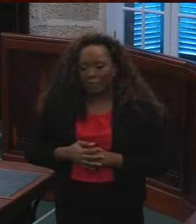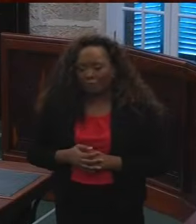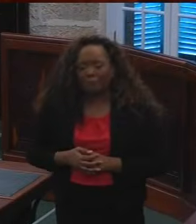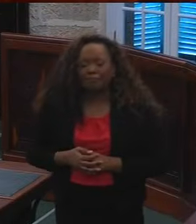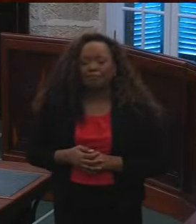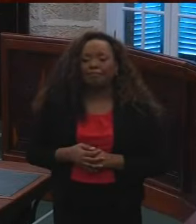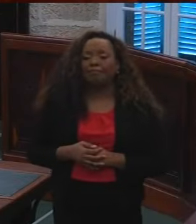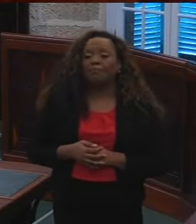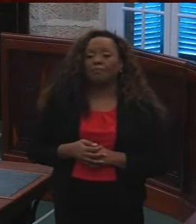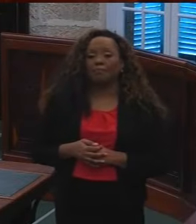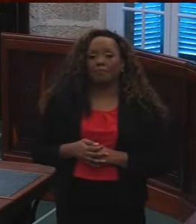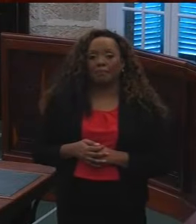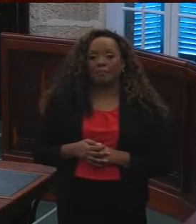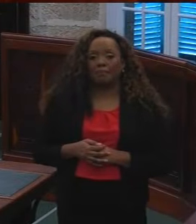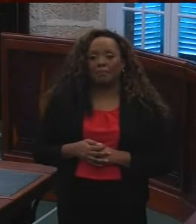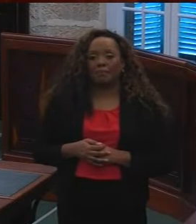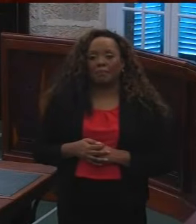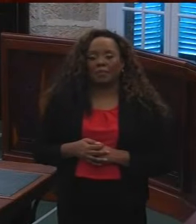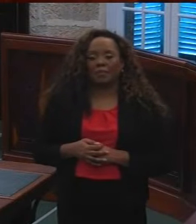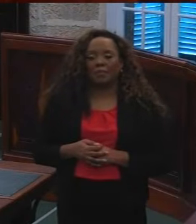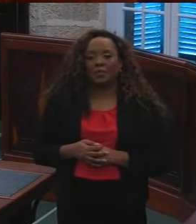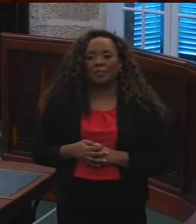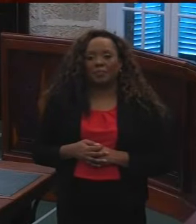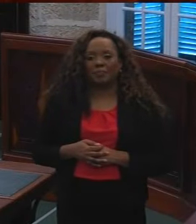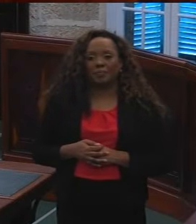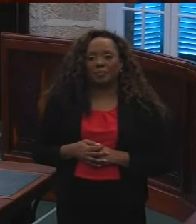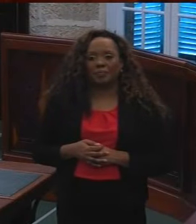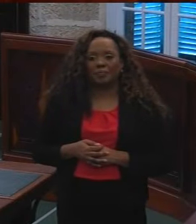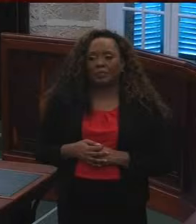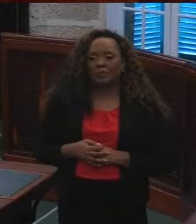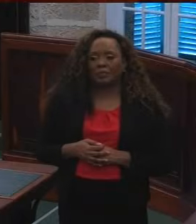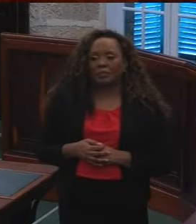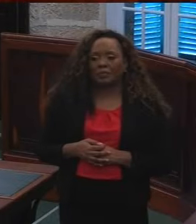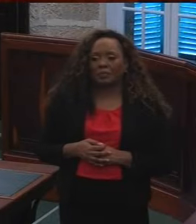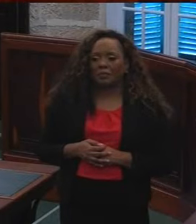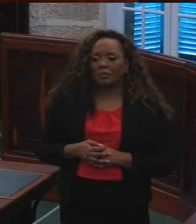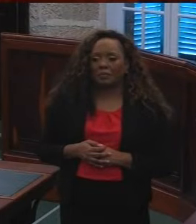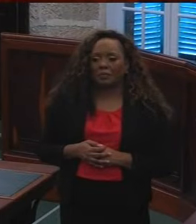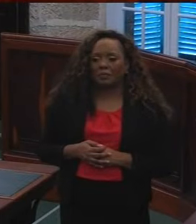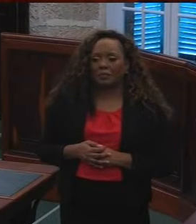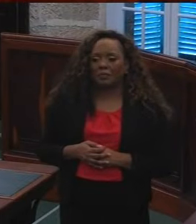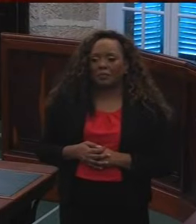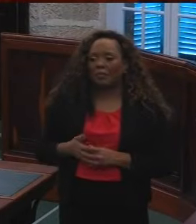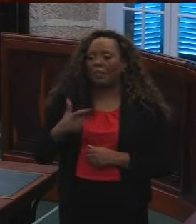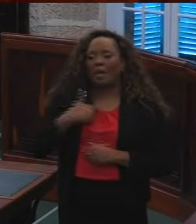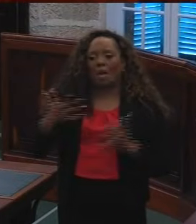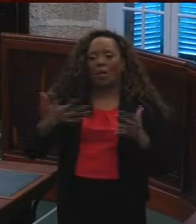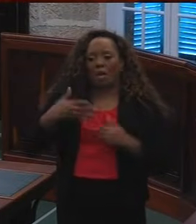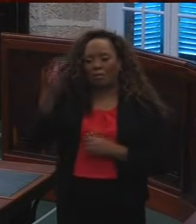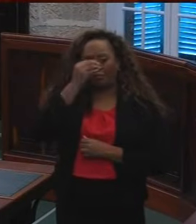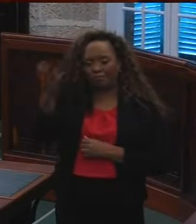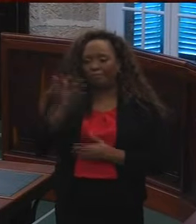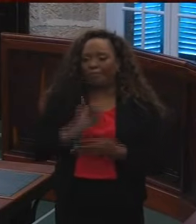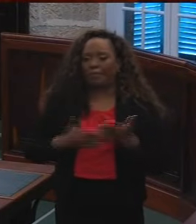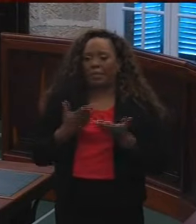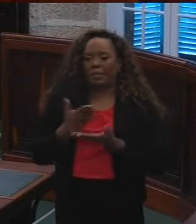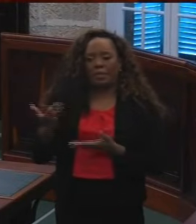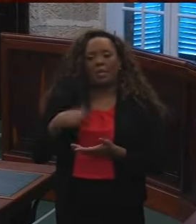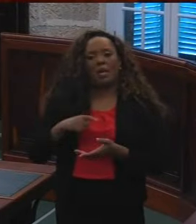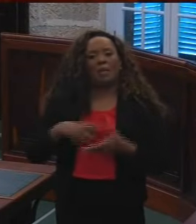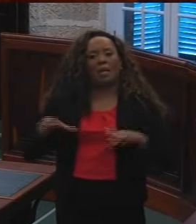be remiss of me not to signal some of the things that we have done and the things that we intend to